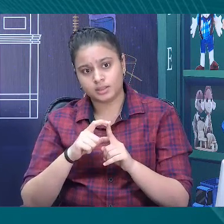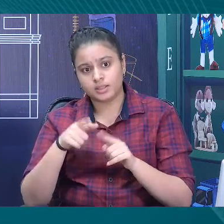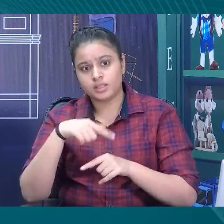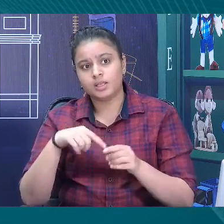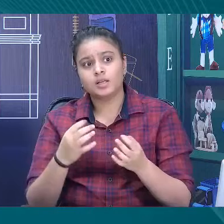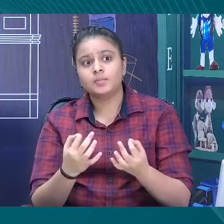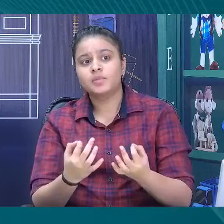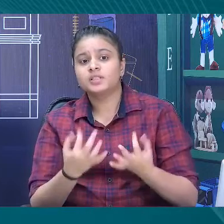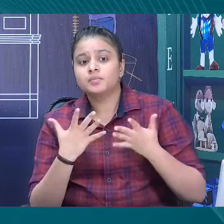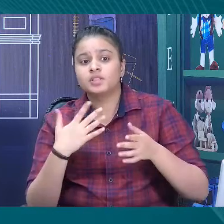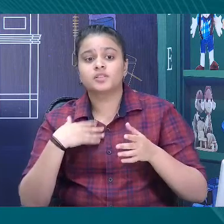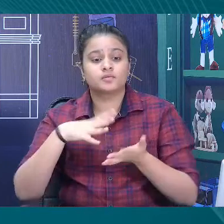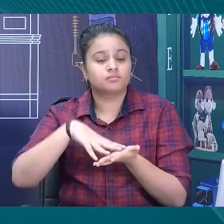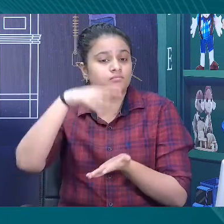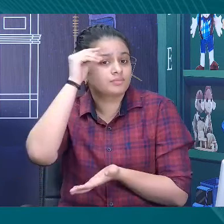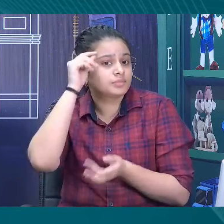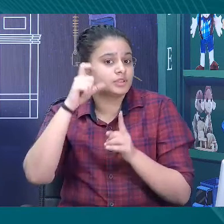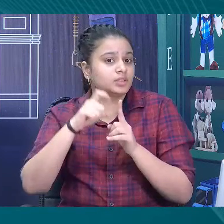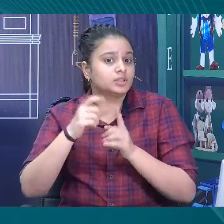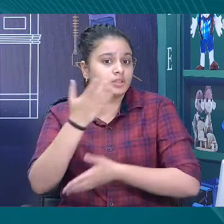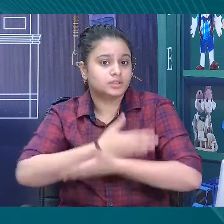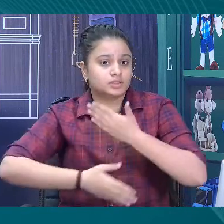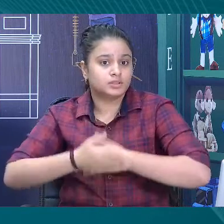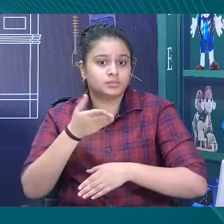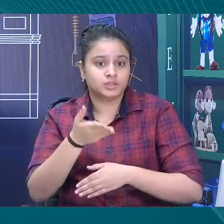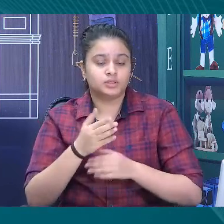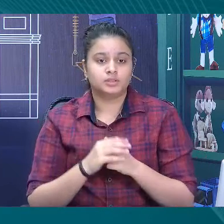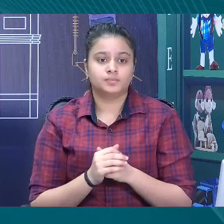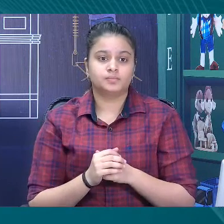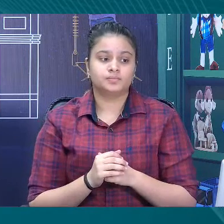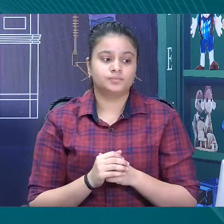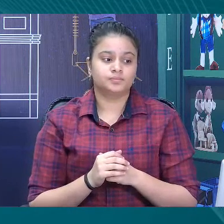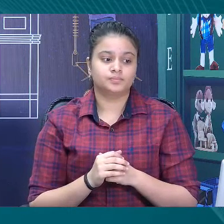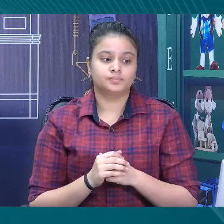specific learning disability or dyslexia?